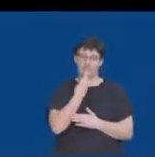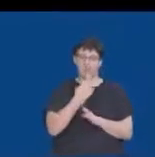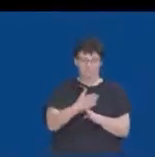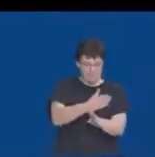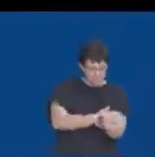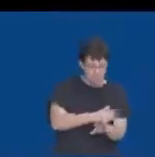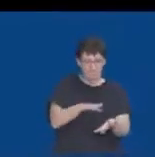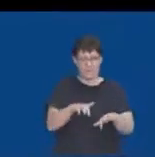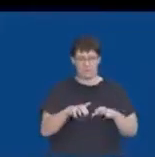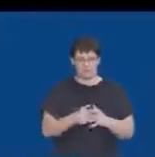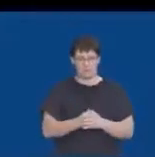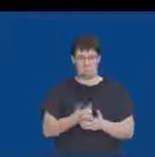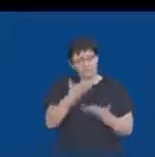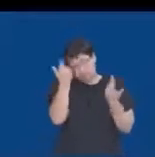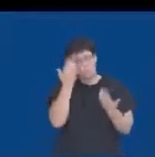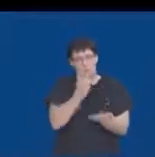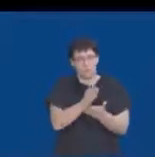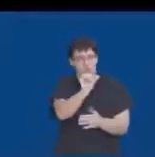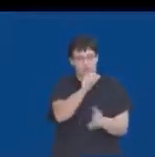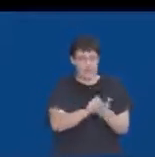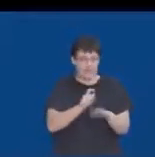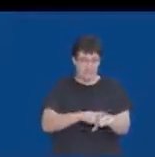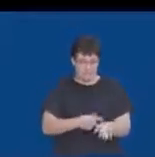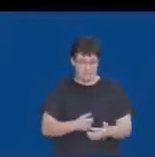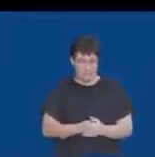your exam. Not sure what time you're writing. Okay?